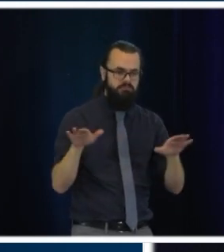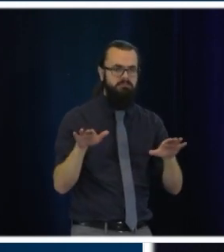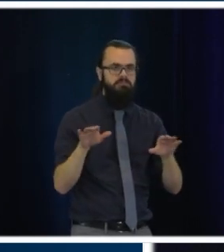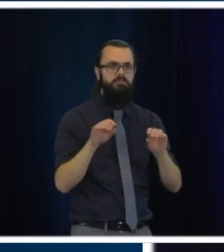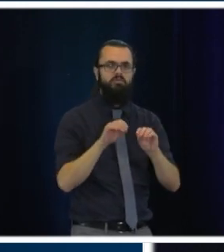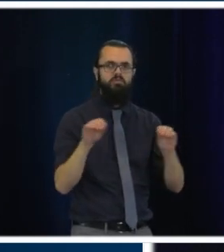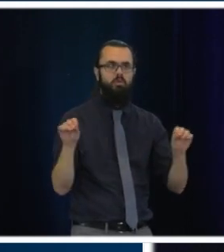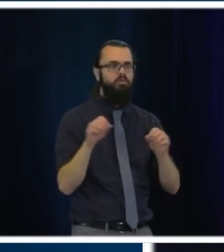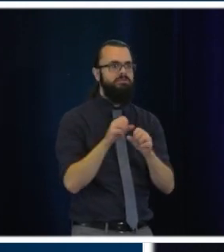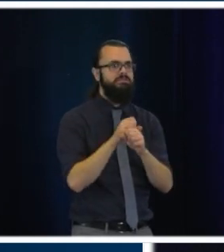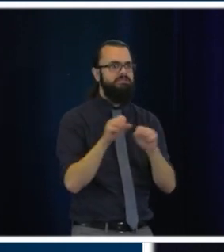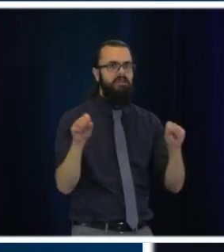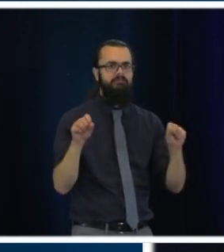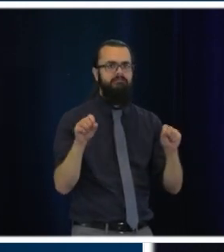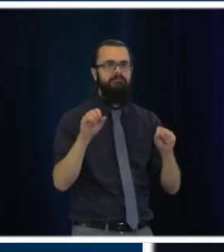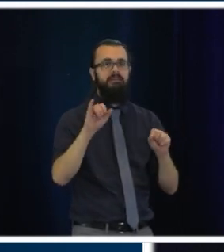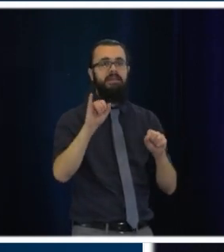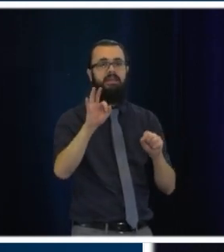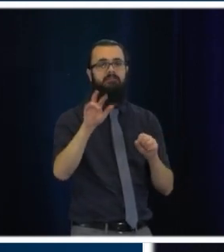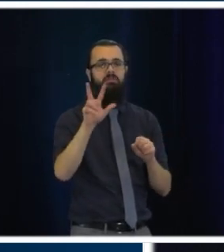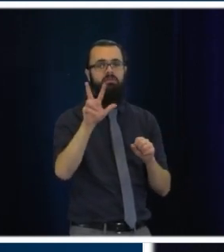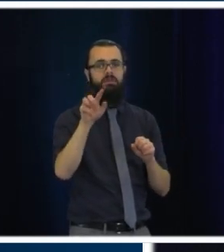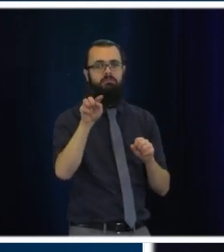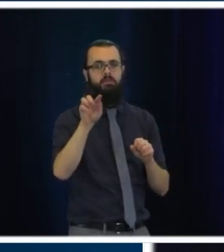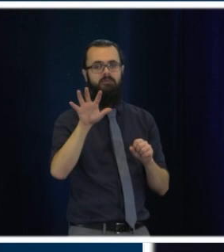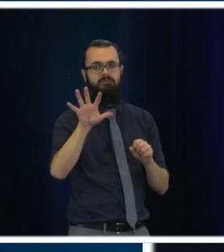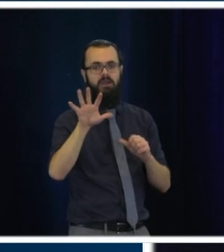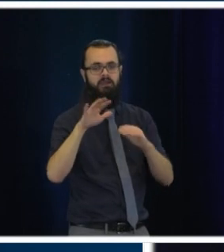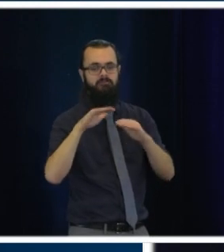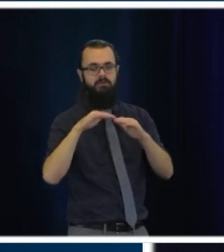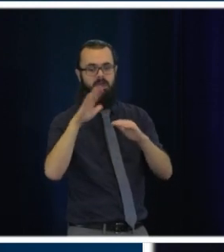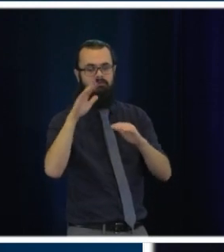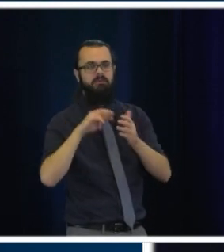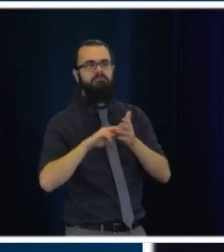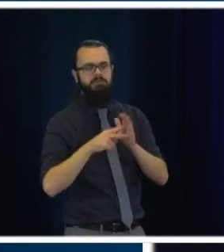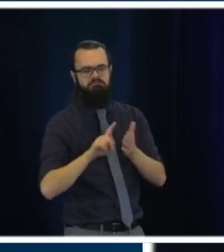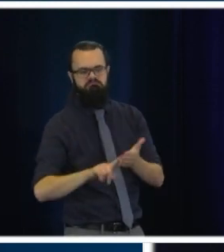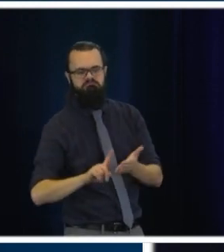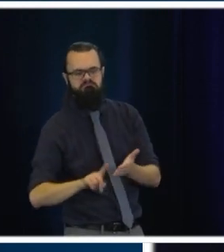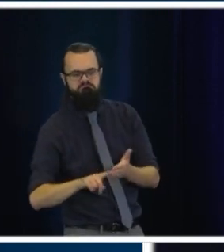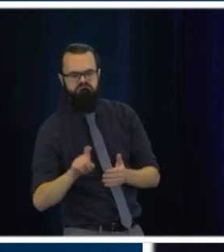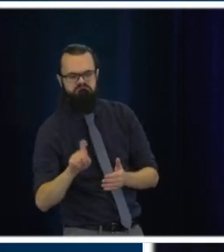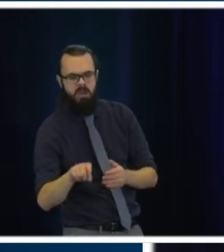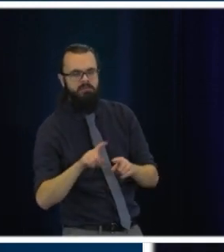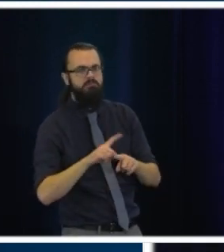that they want us to do an investigation on, but there is no safe level of lead.